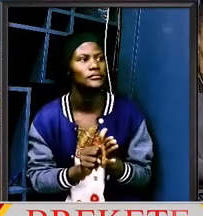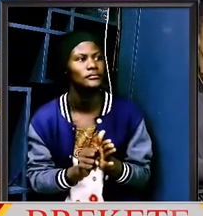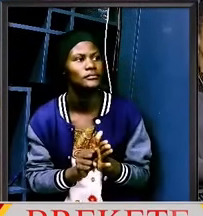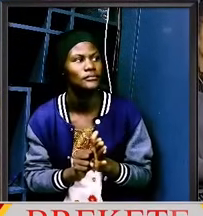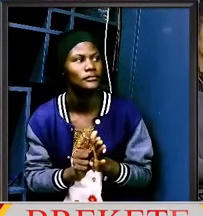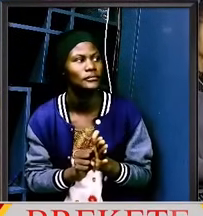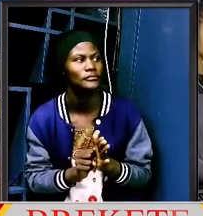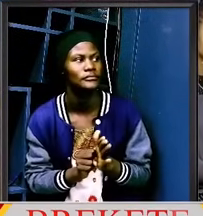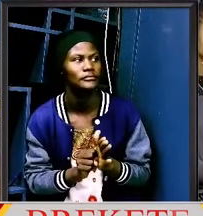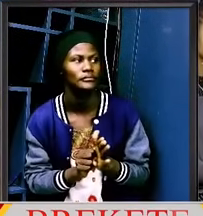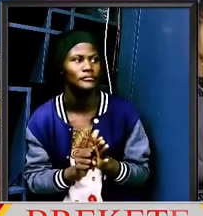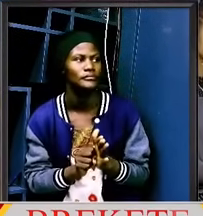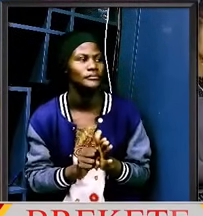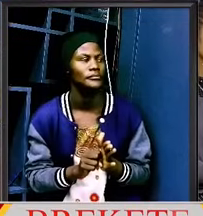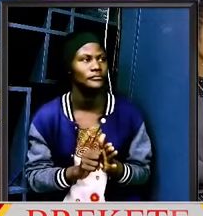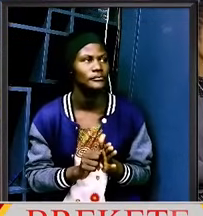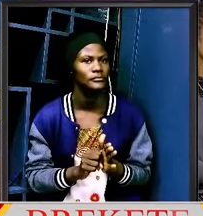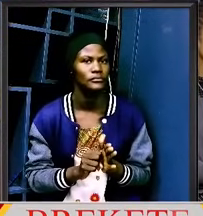which